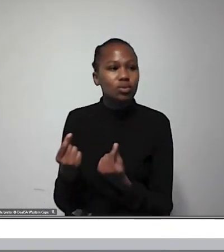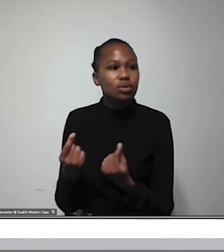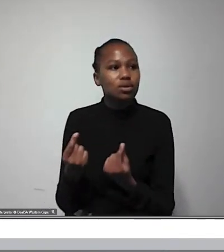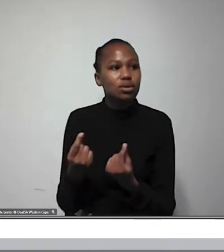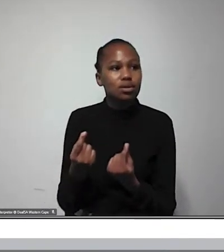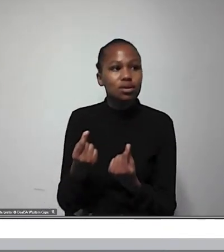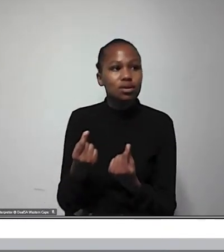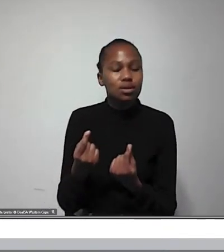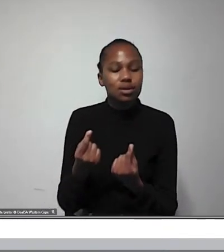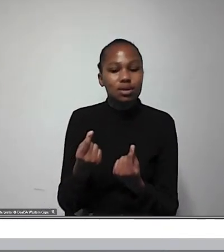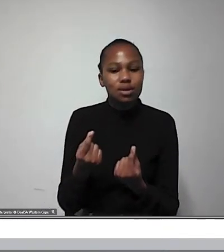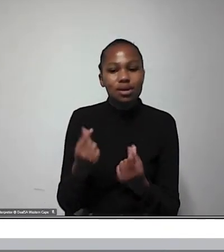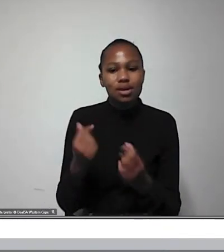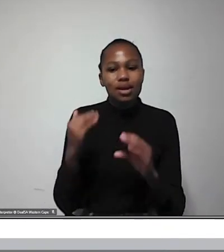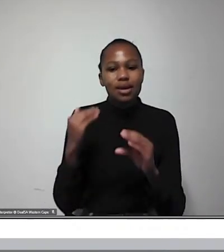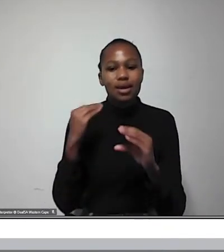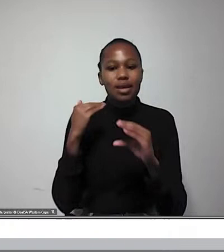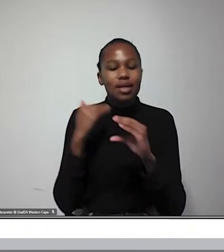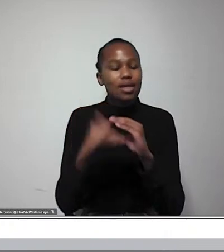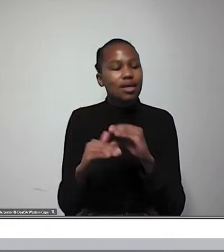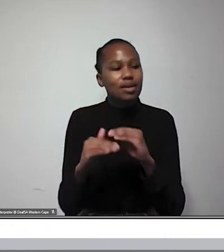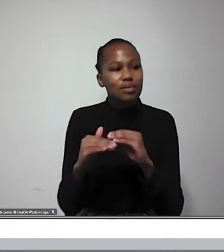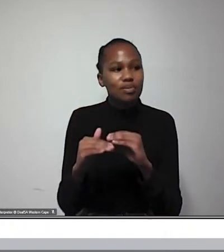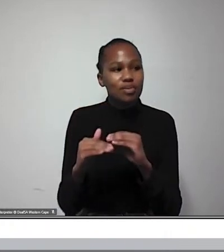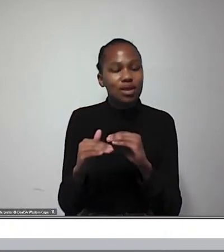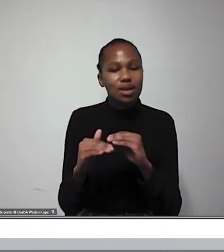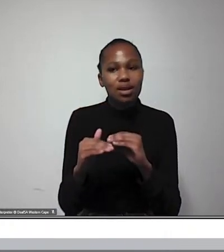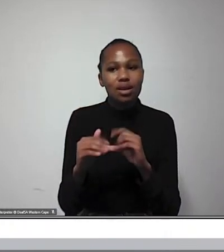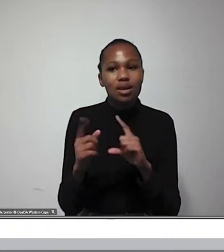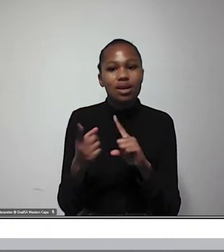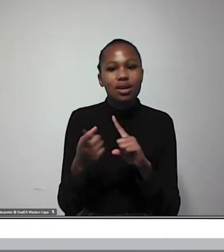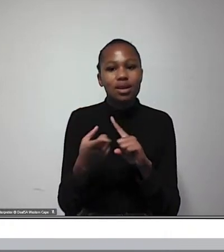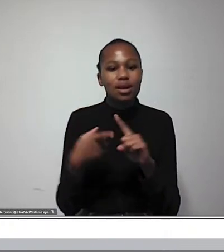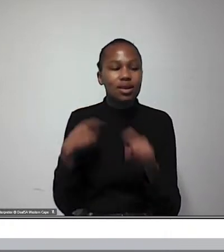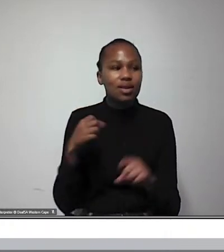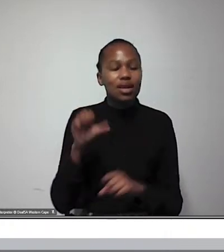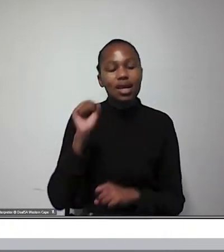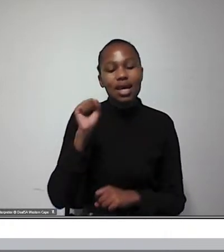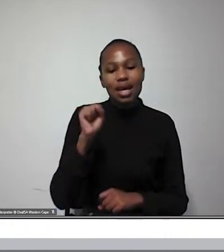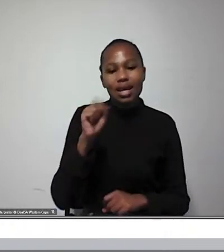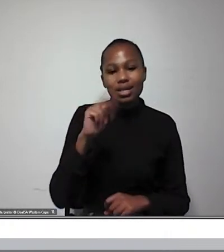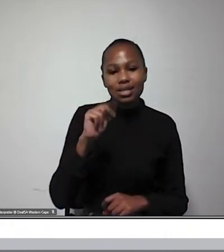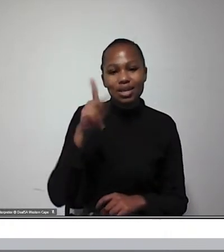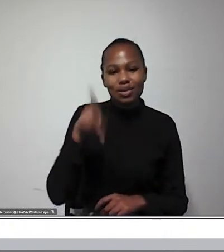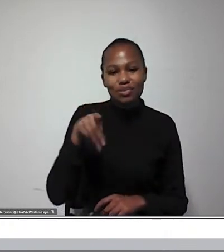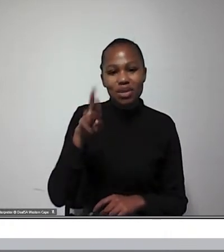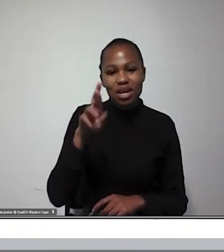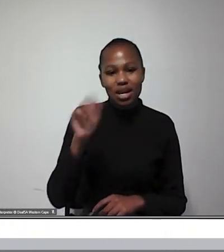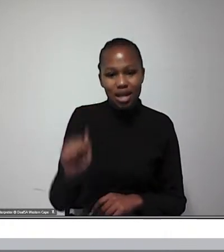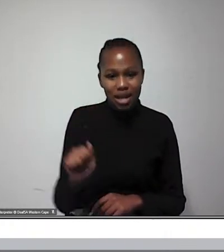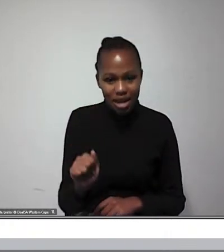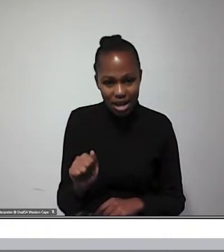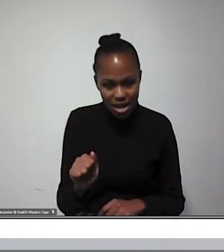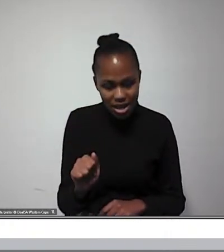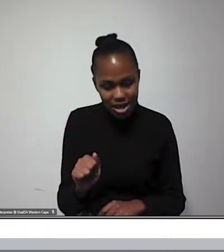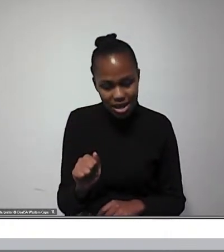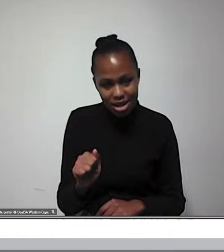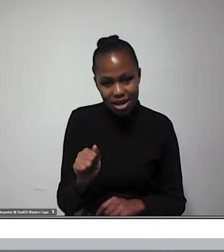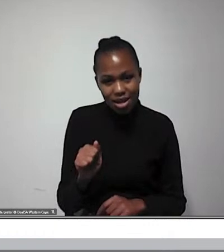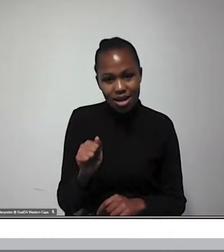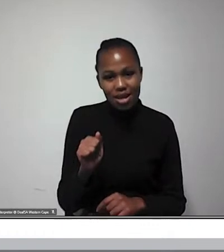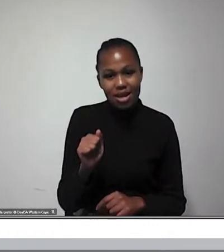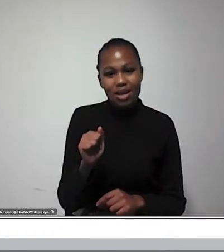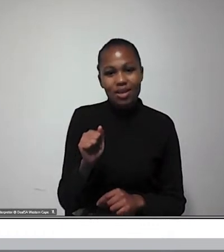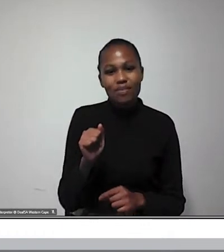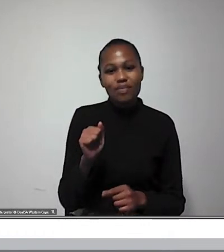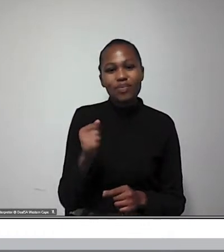subsequent email as well from NCOP and NA delegates, particularly the NA, saying that this is